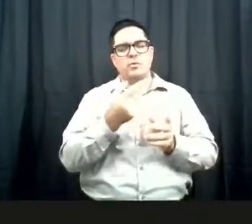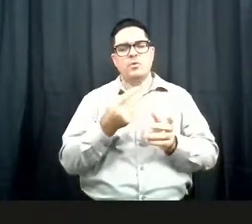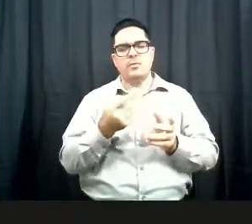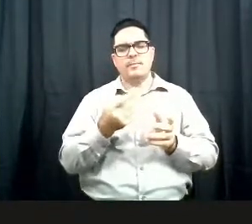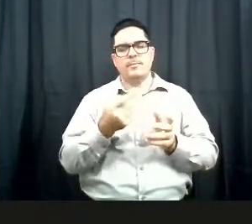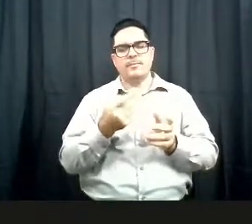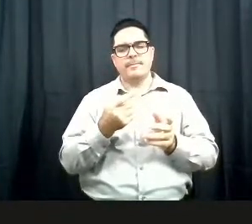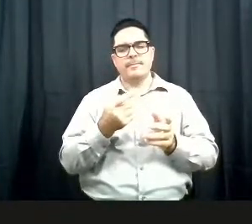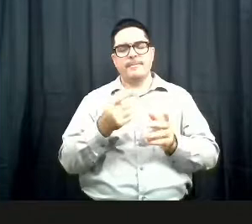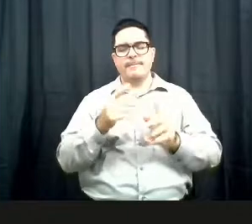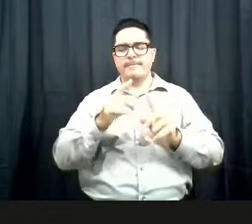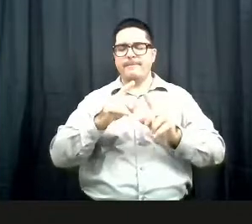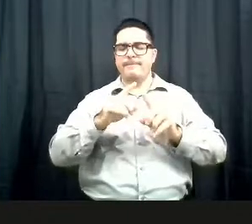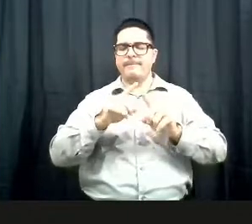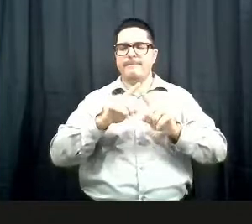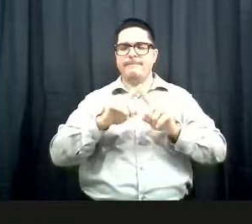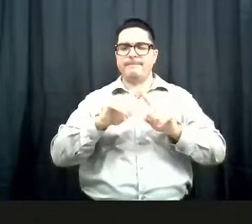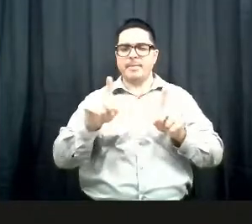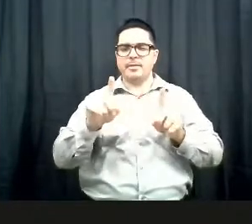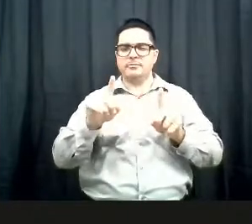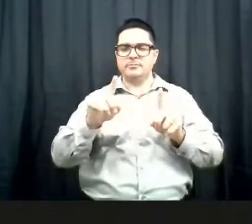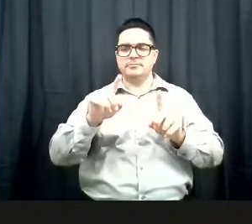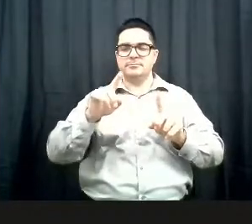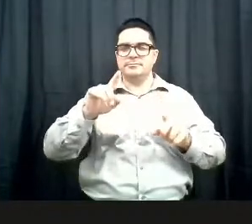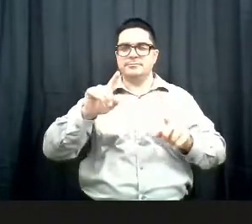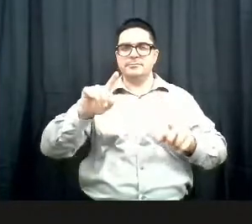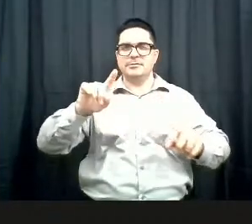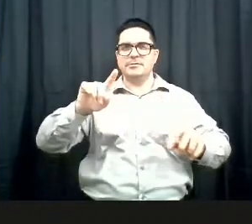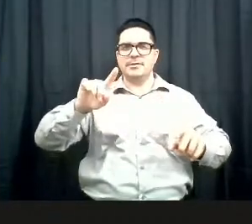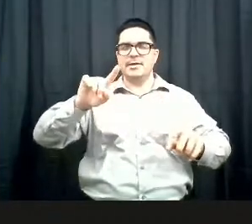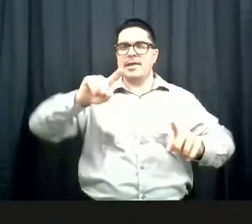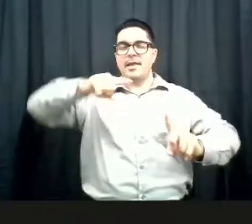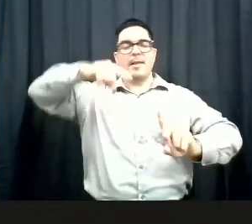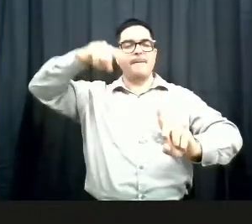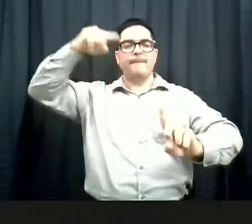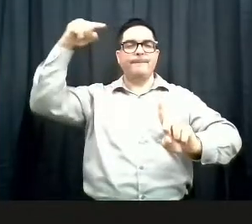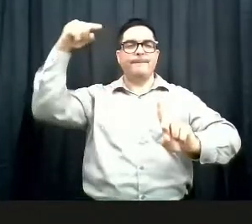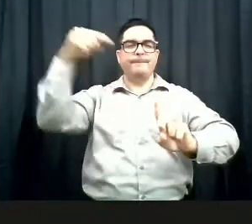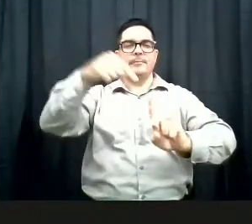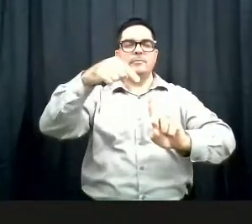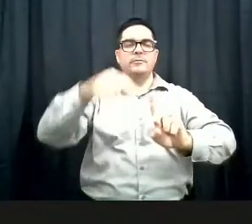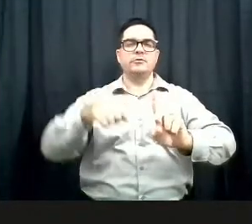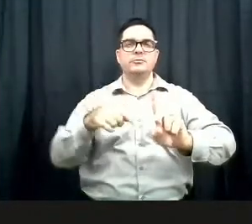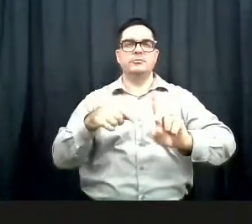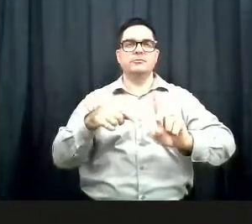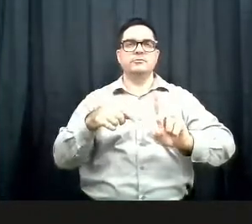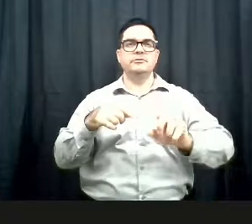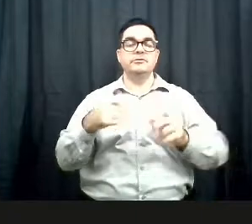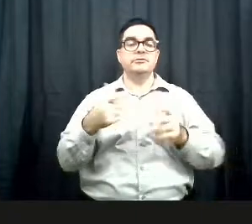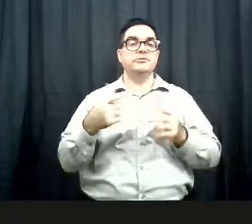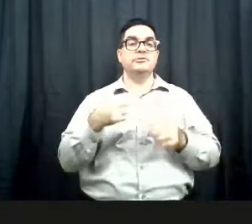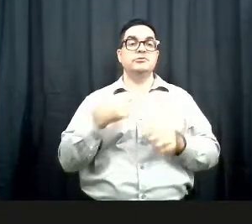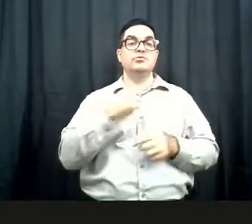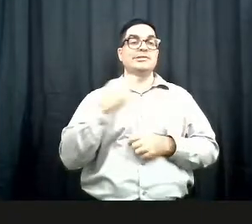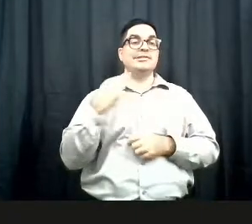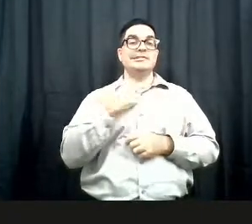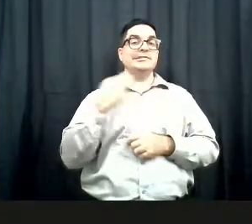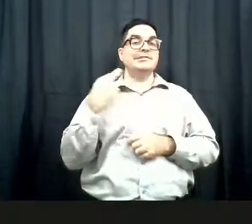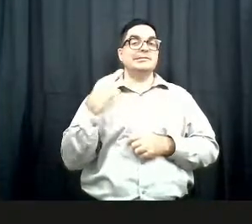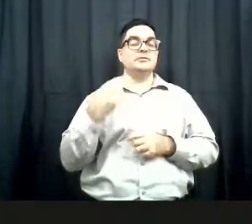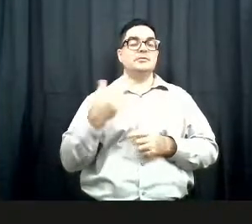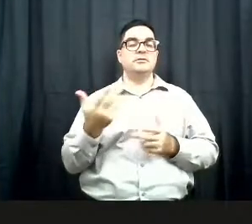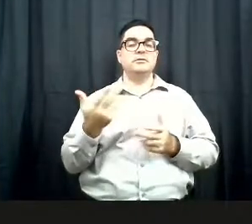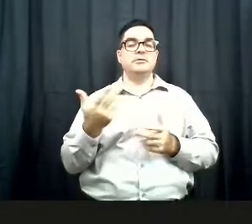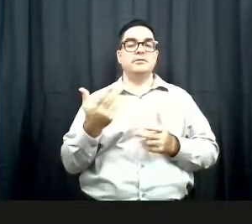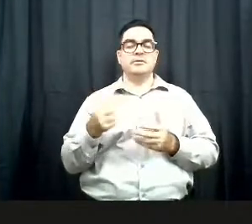question, I think, and where it all comes down to is partly a question of risk and risk